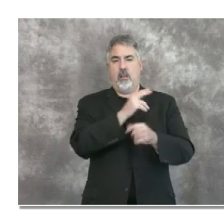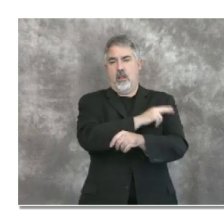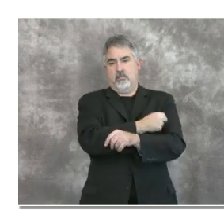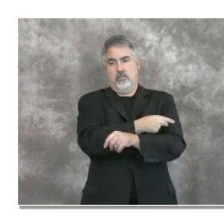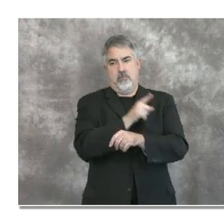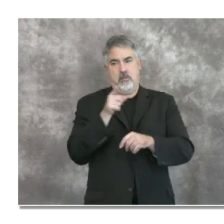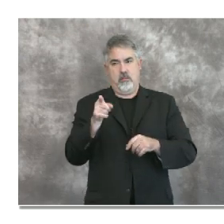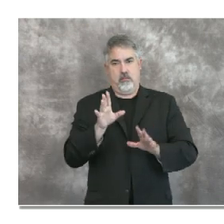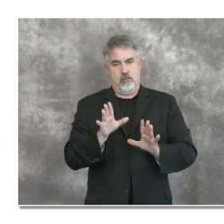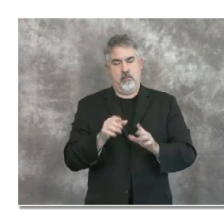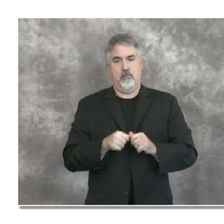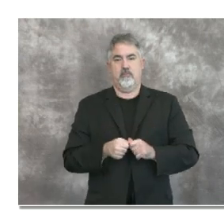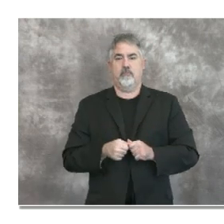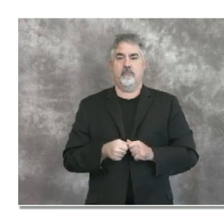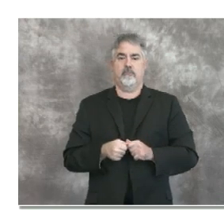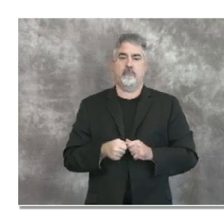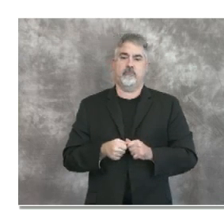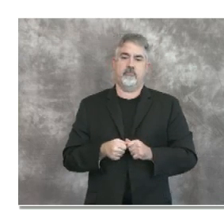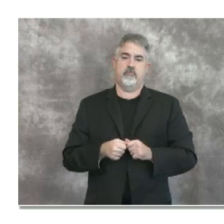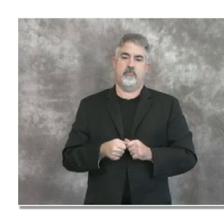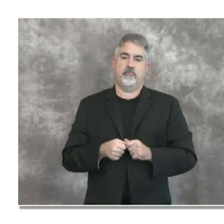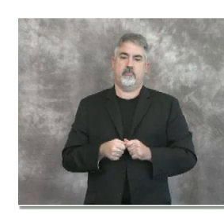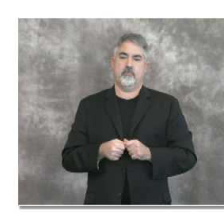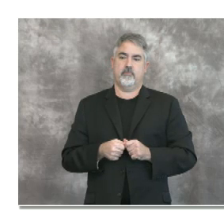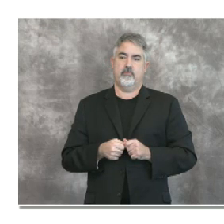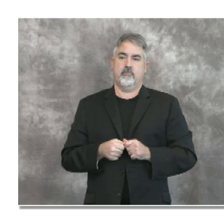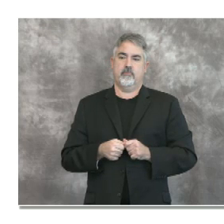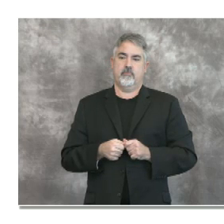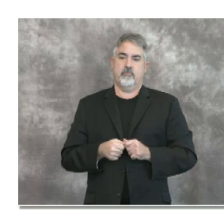move forward. The next chart simply has